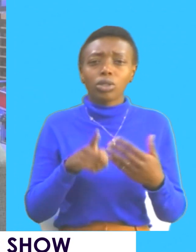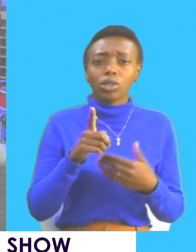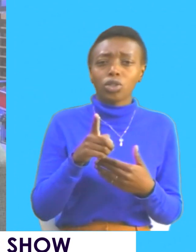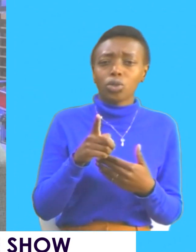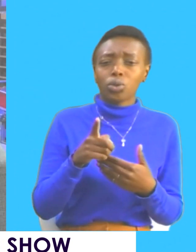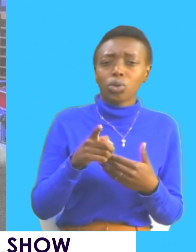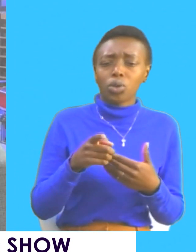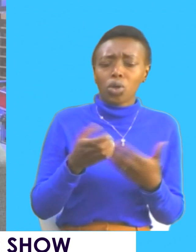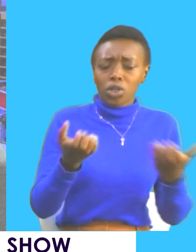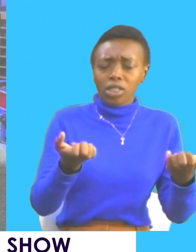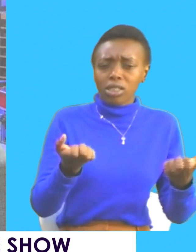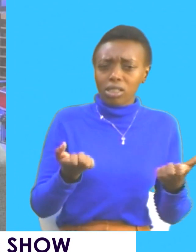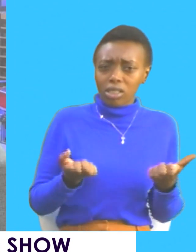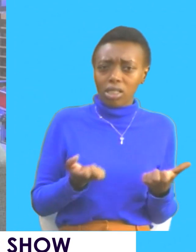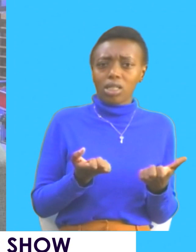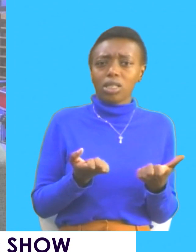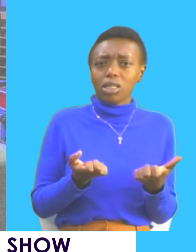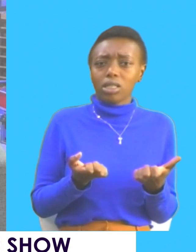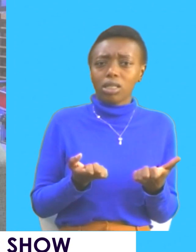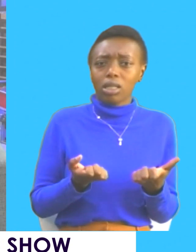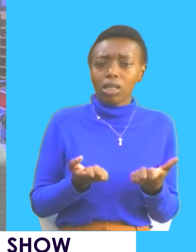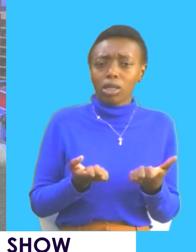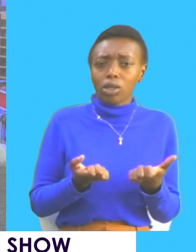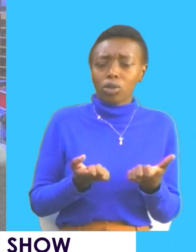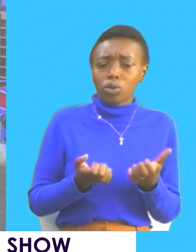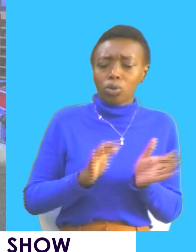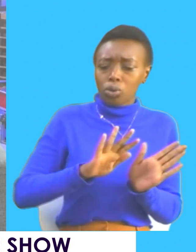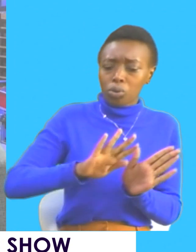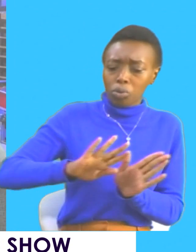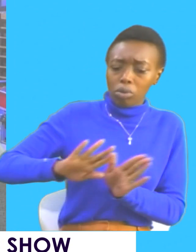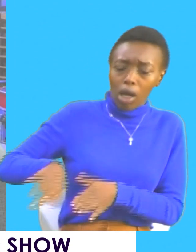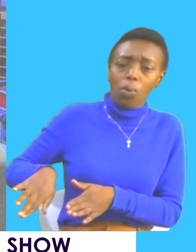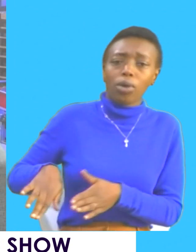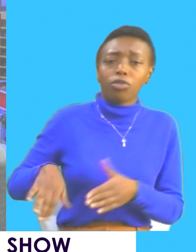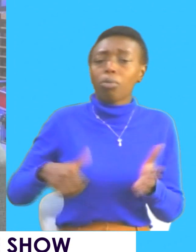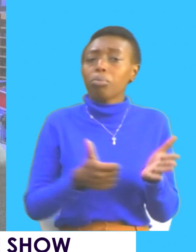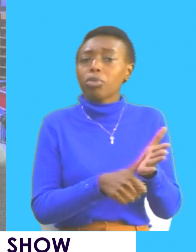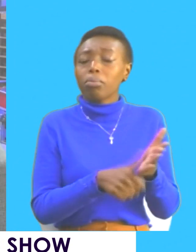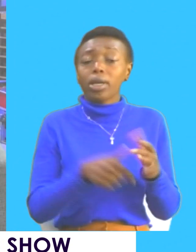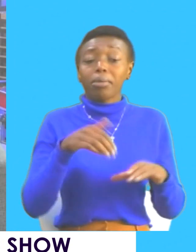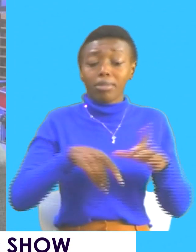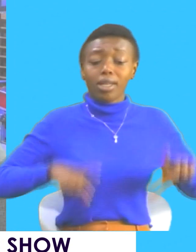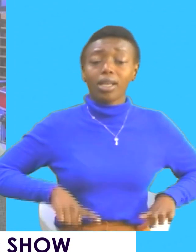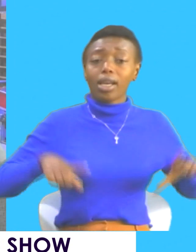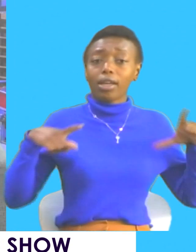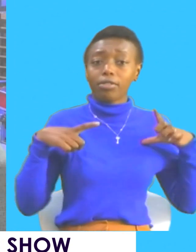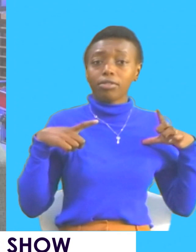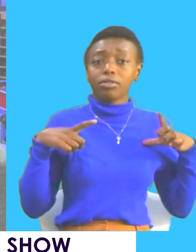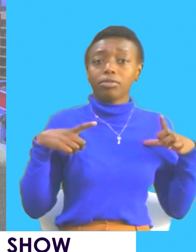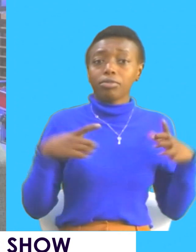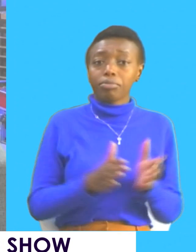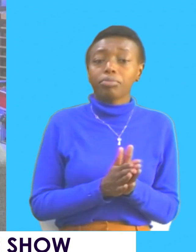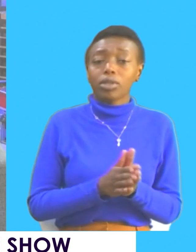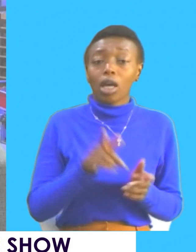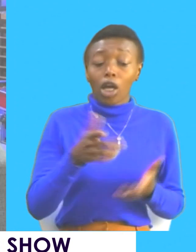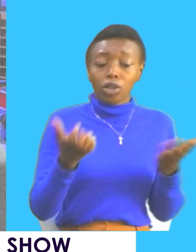maneuver out of issues of life. Staying relevant demands that when you know you have a skill, you have a passion, you